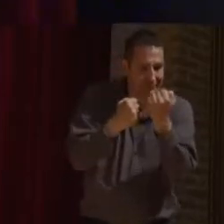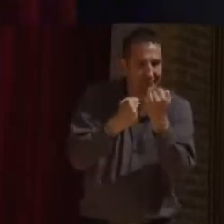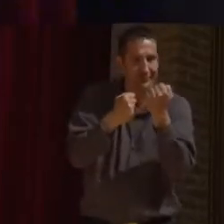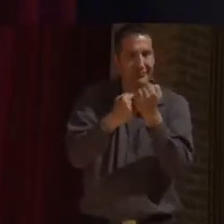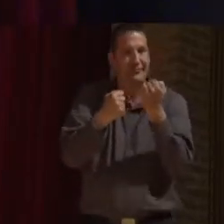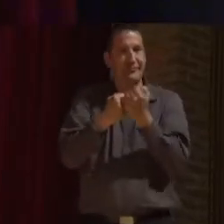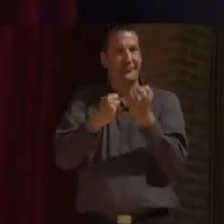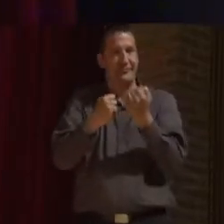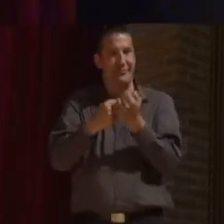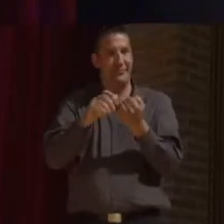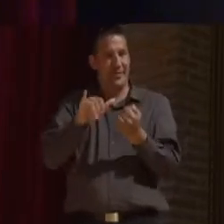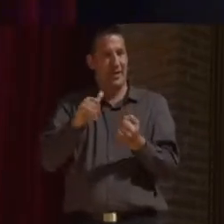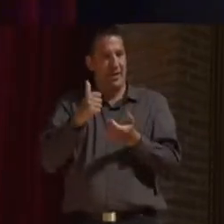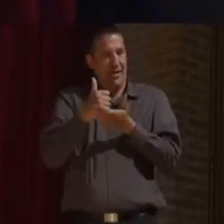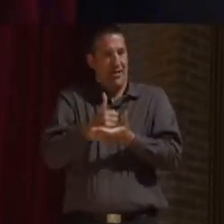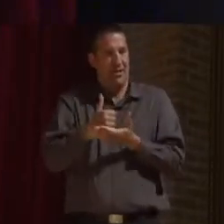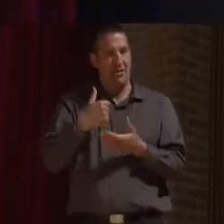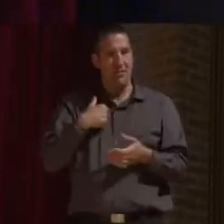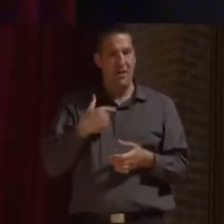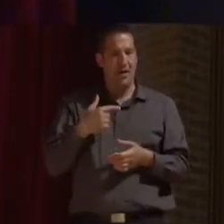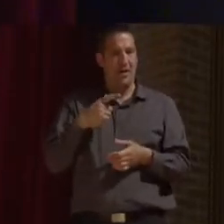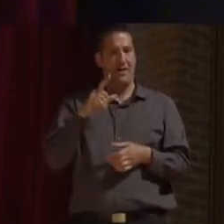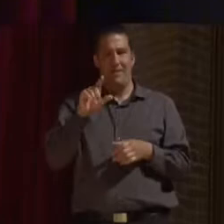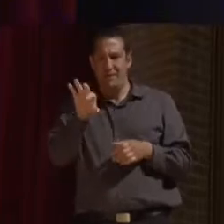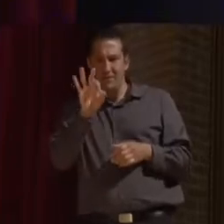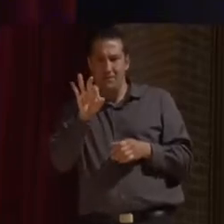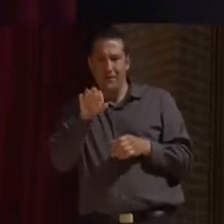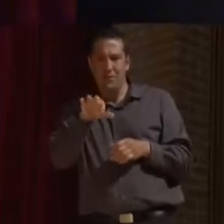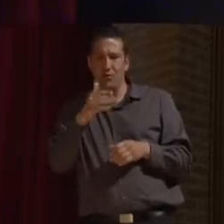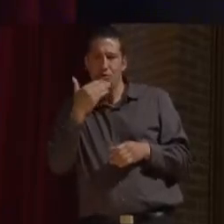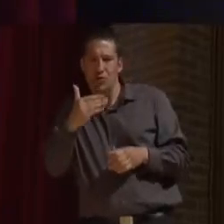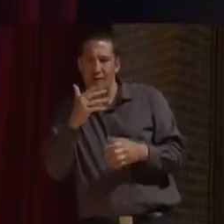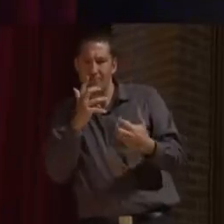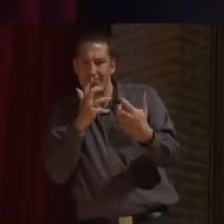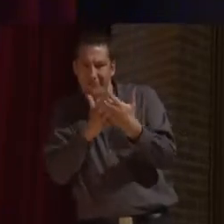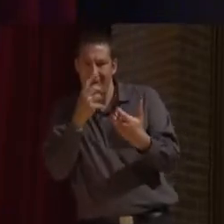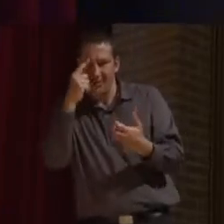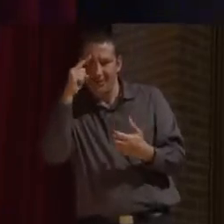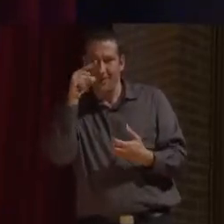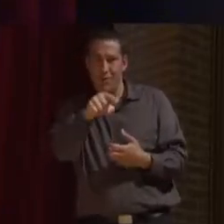so really no difference then between that sort of thing. It's just